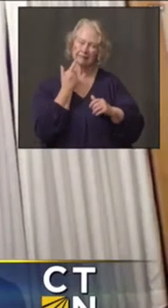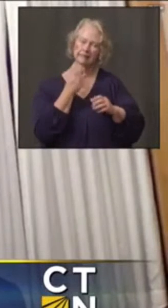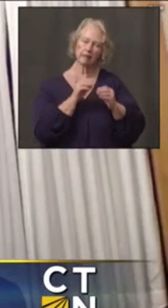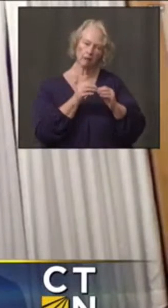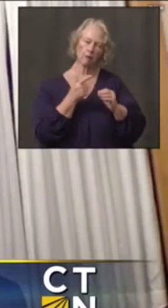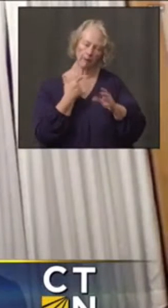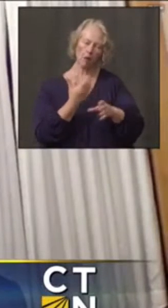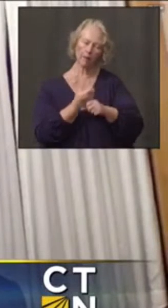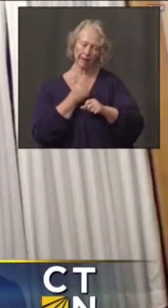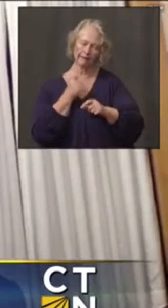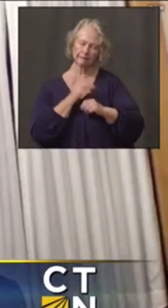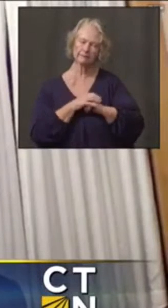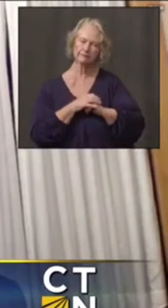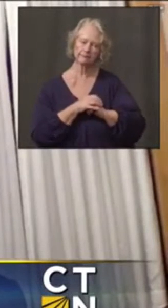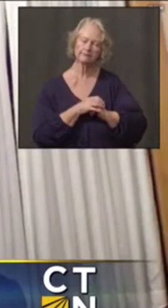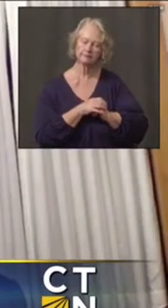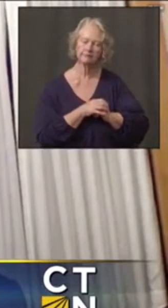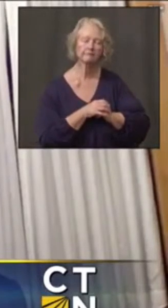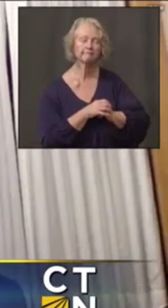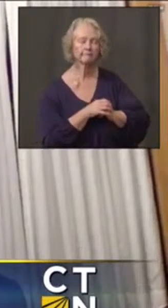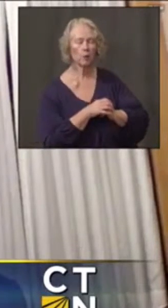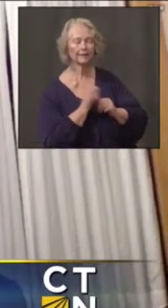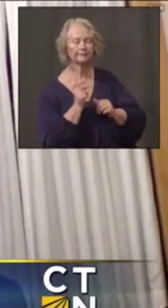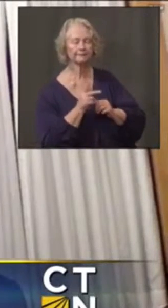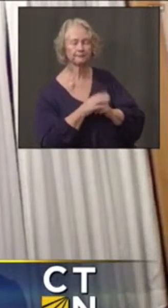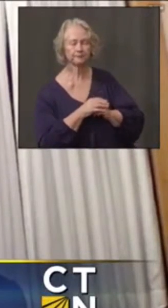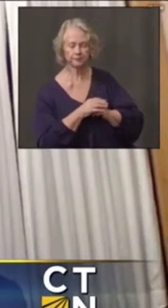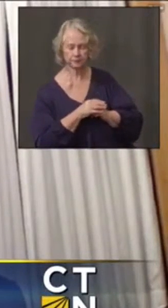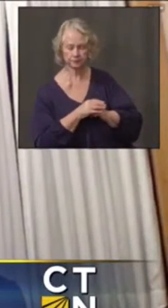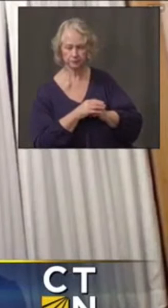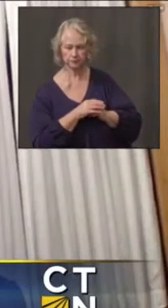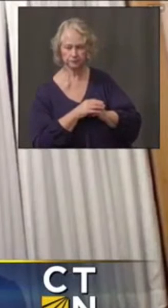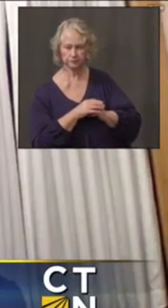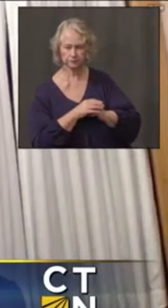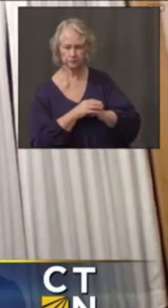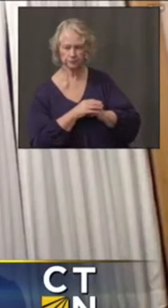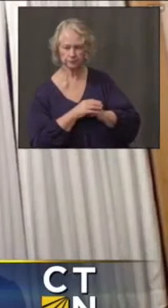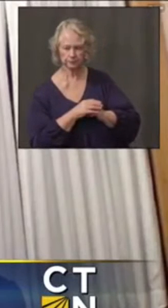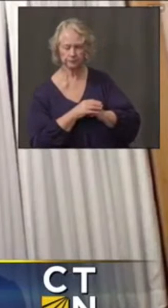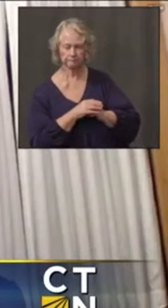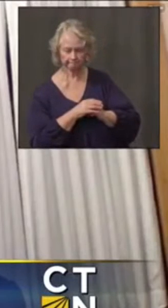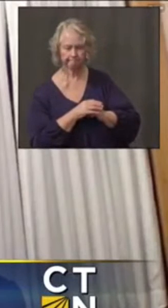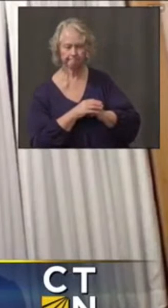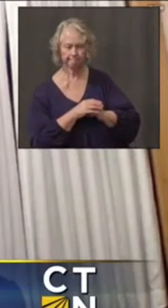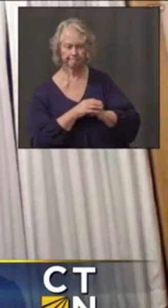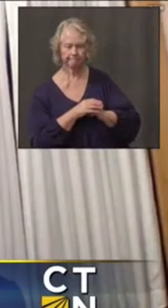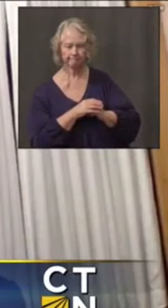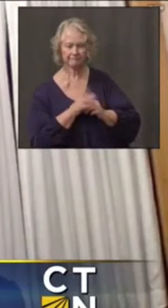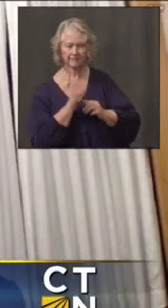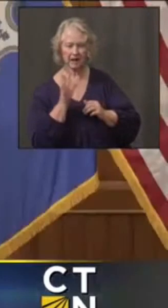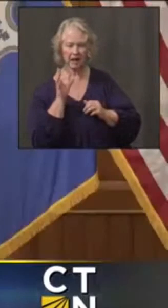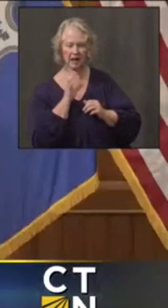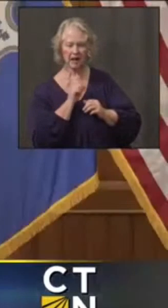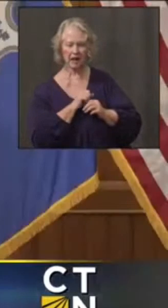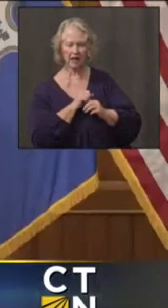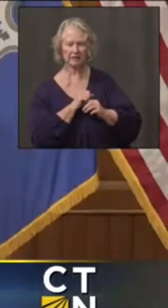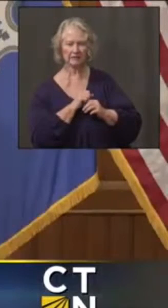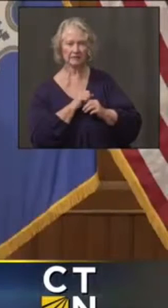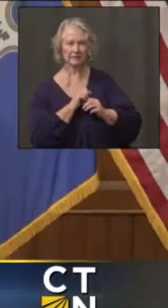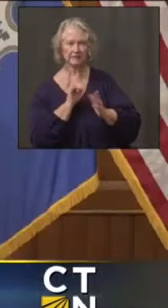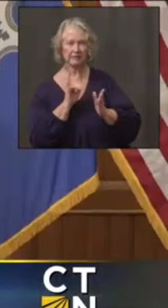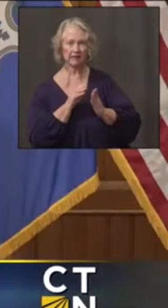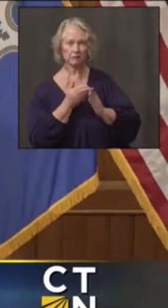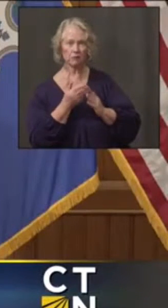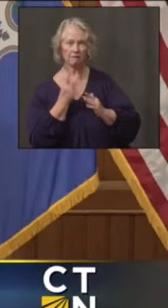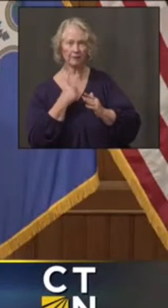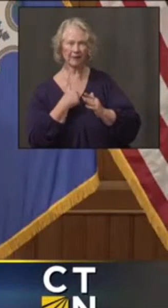those. Oh, okay. All right. I guess that'll be it for me.